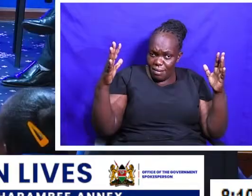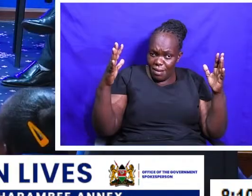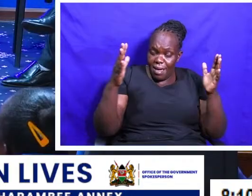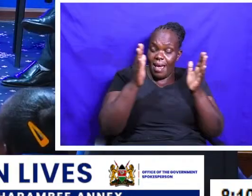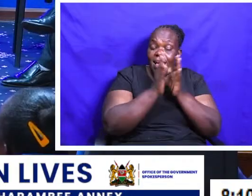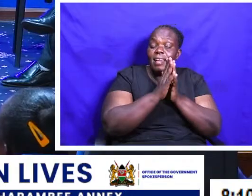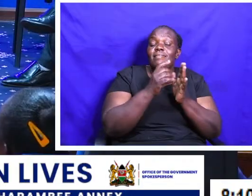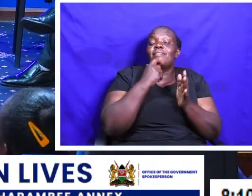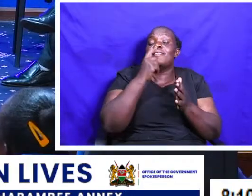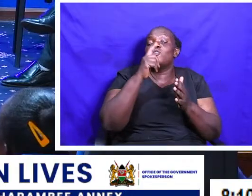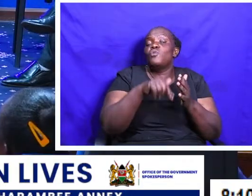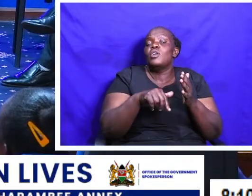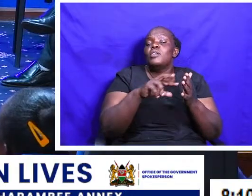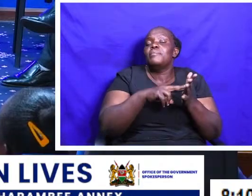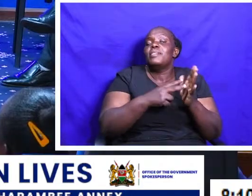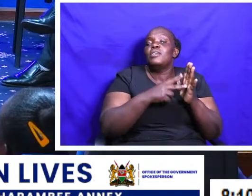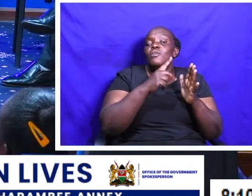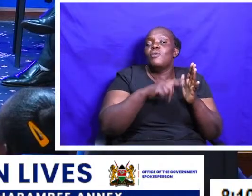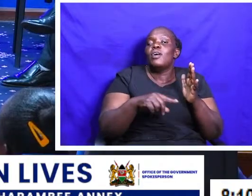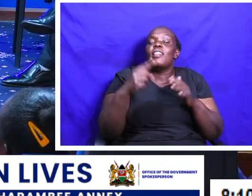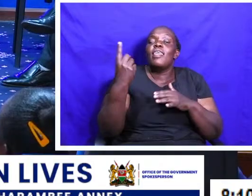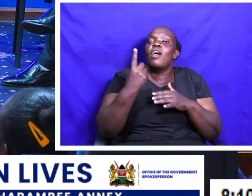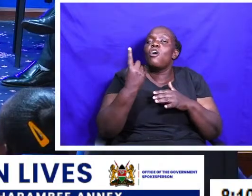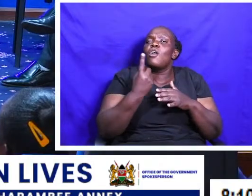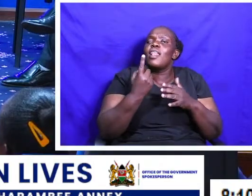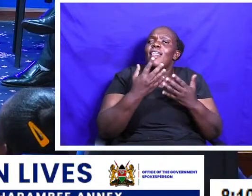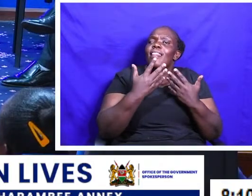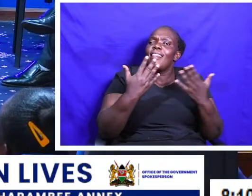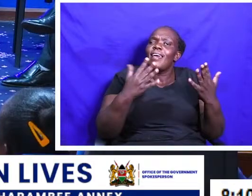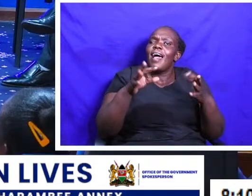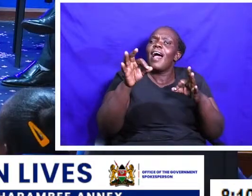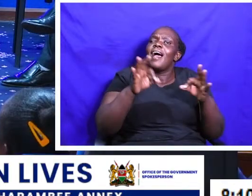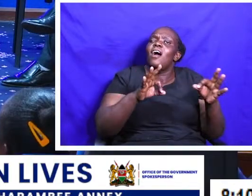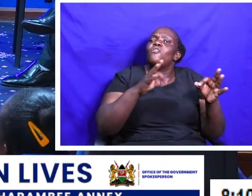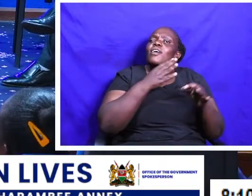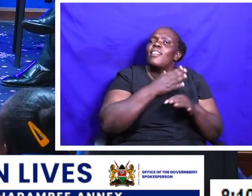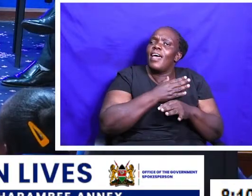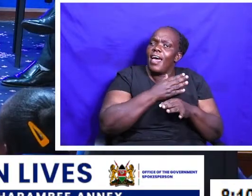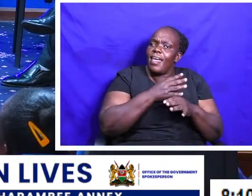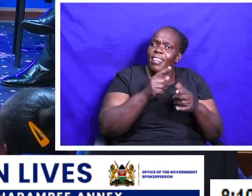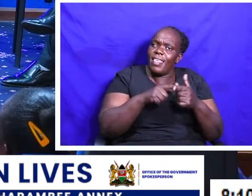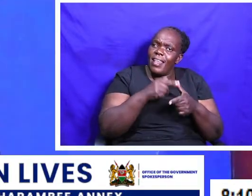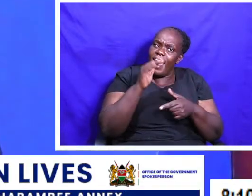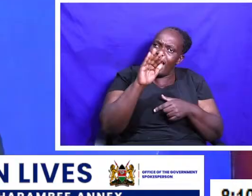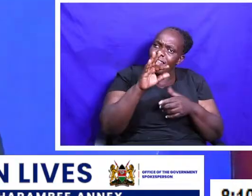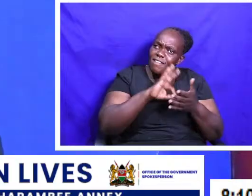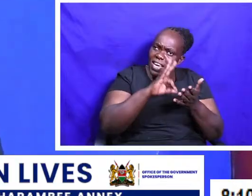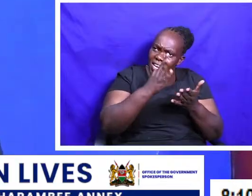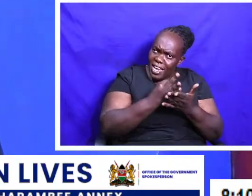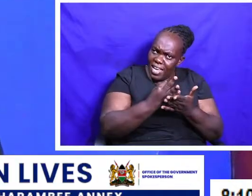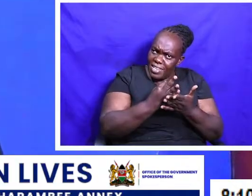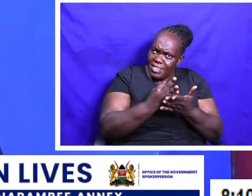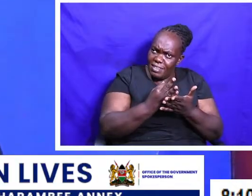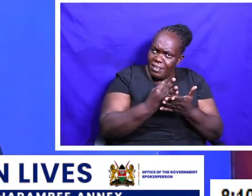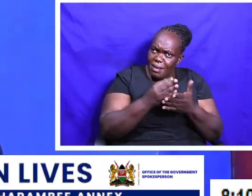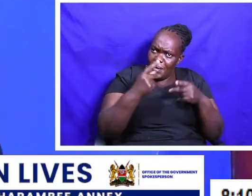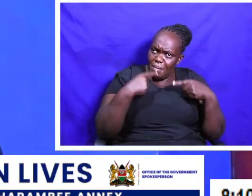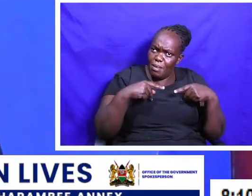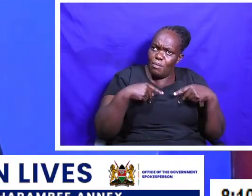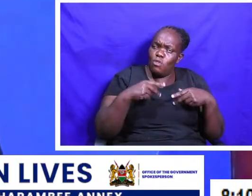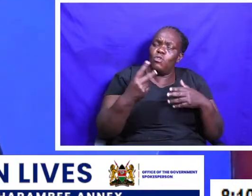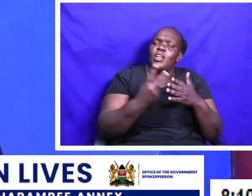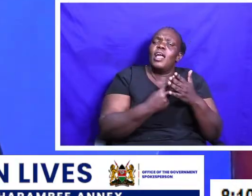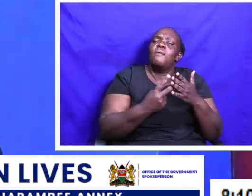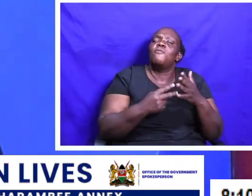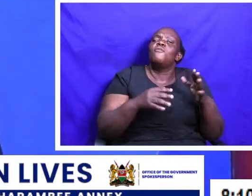And he said, what do you mean? The only subject you can take is accounting. And when I went to ask finance, he said the same. So I